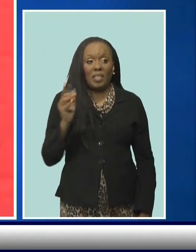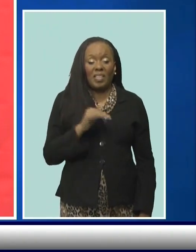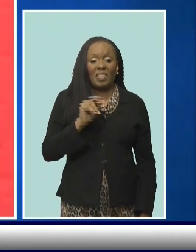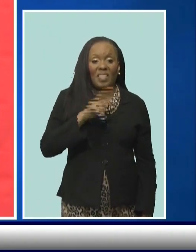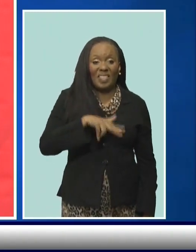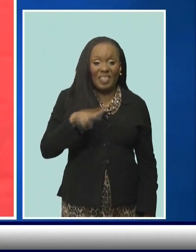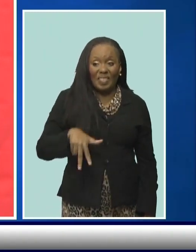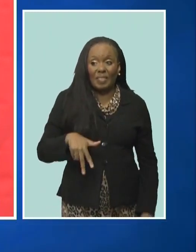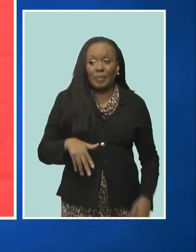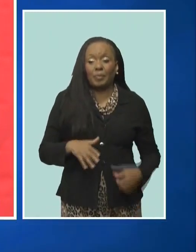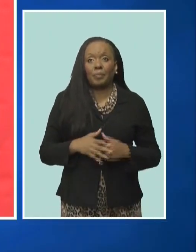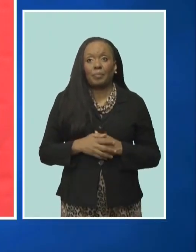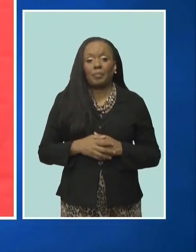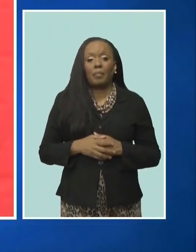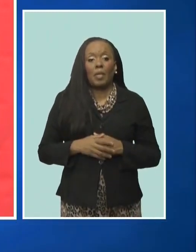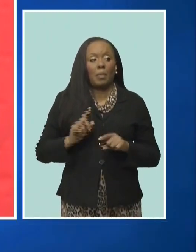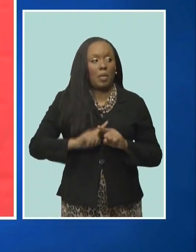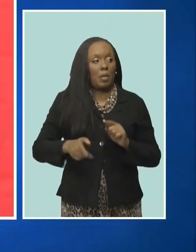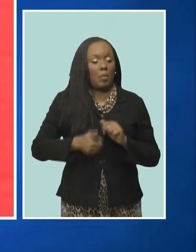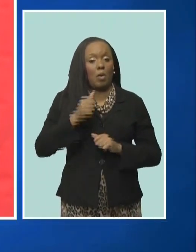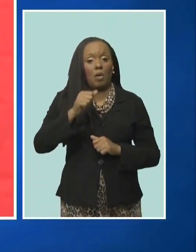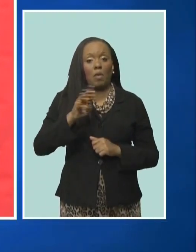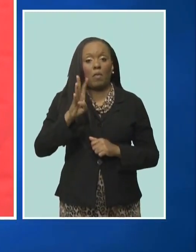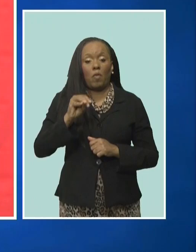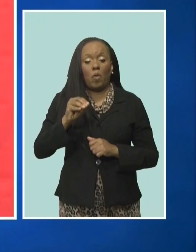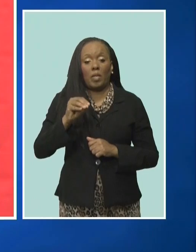the remaining being between 40 and 80.